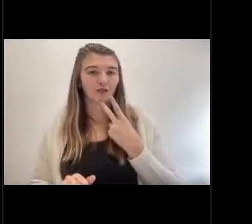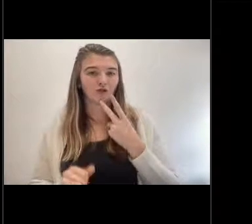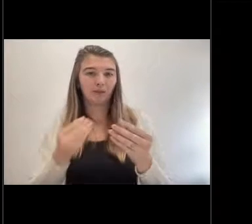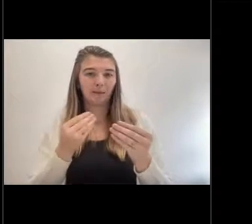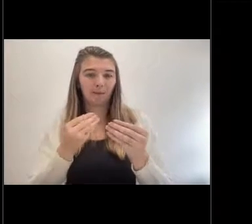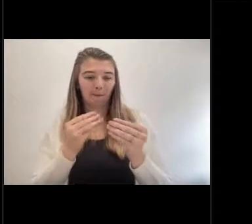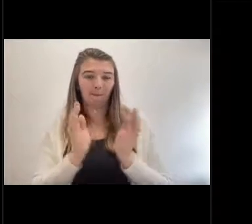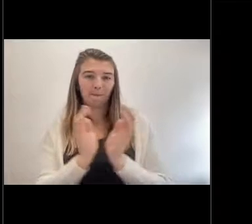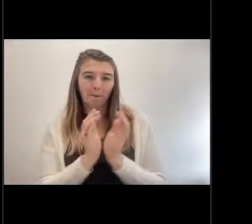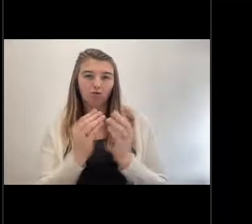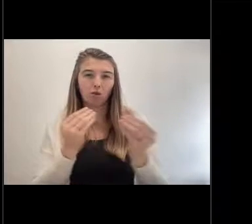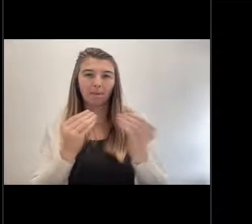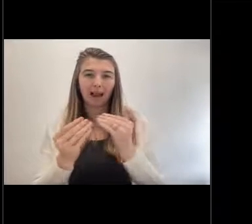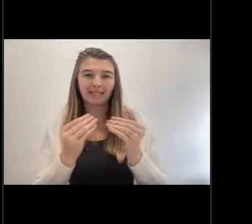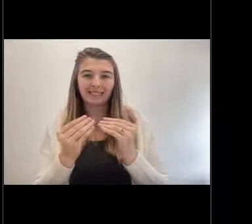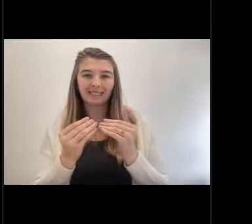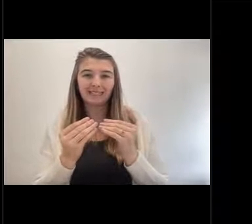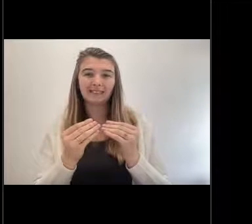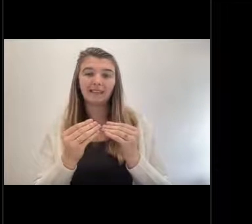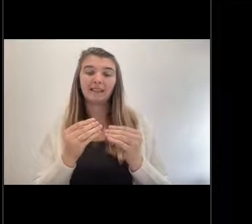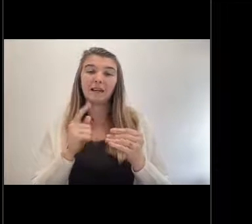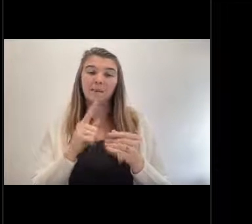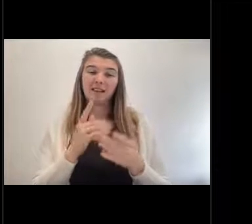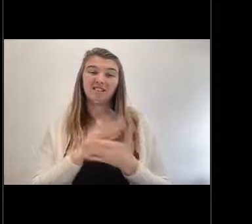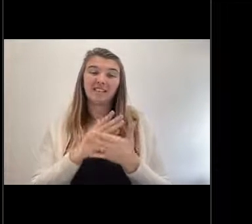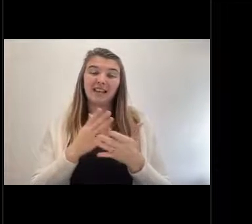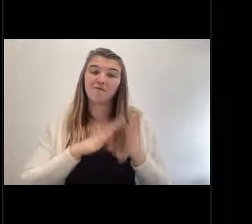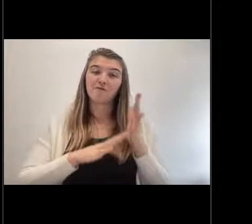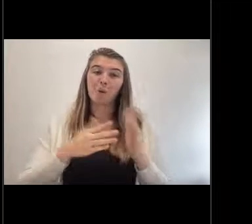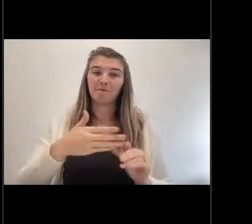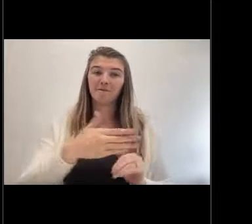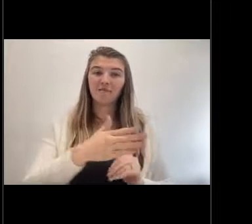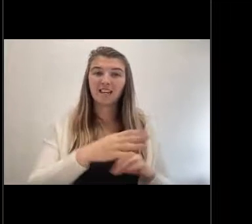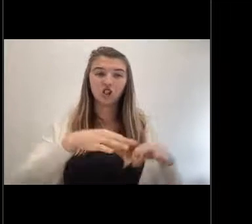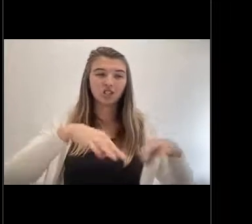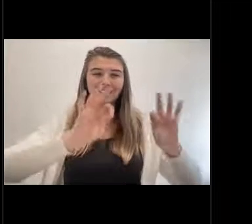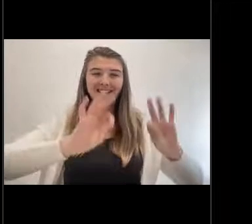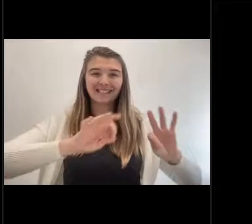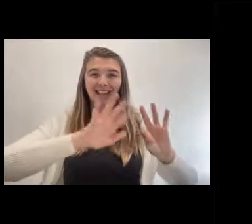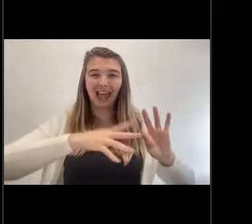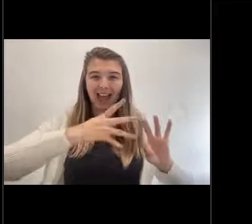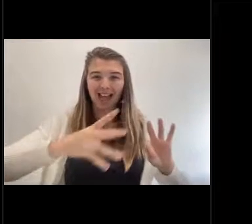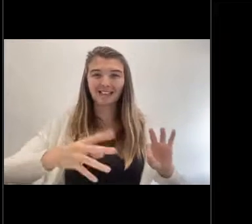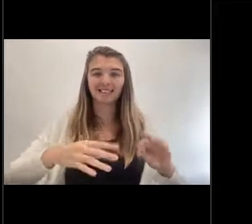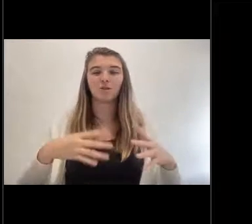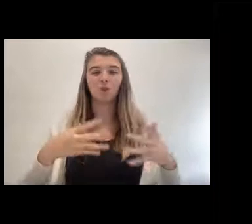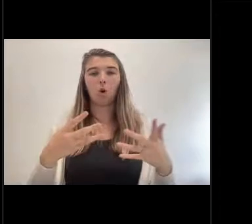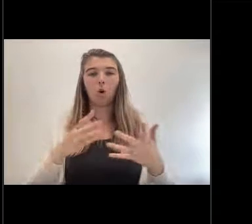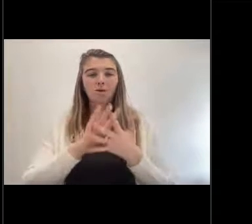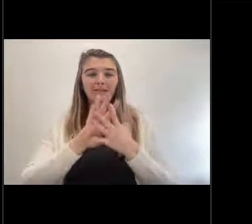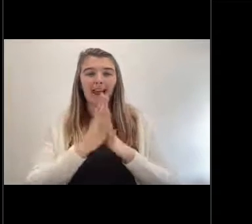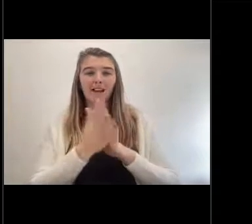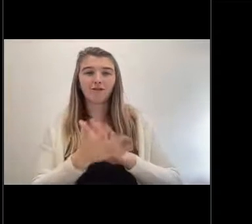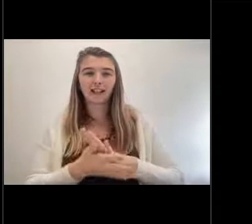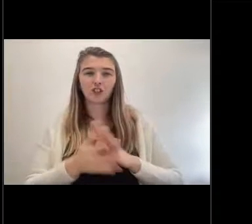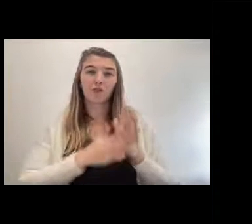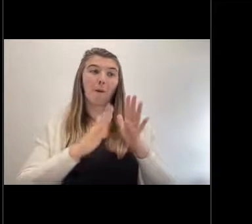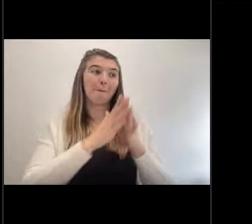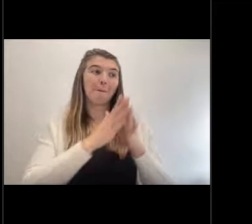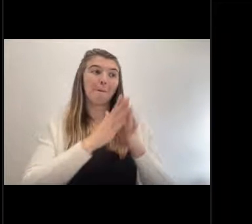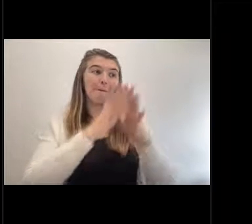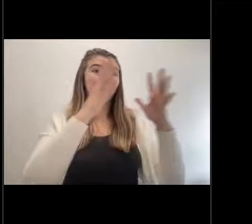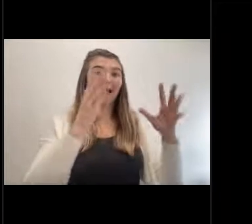from rests of fishing nets, or the degradation of bigger plastic as